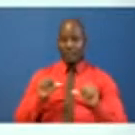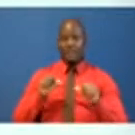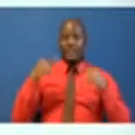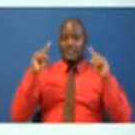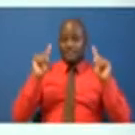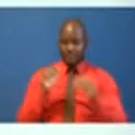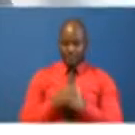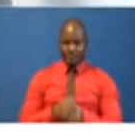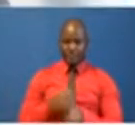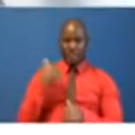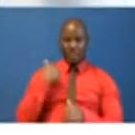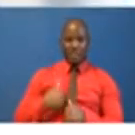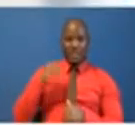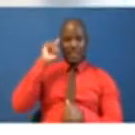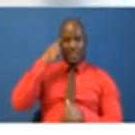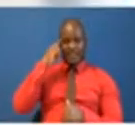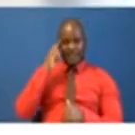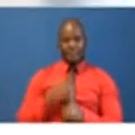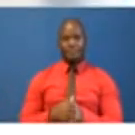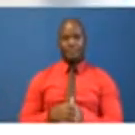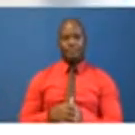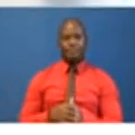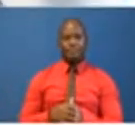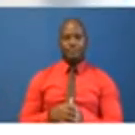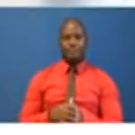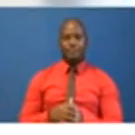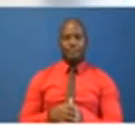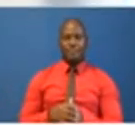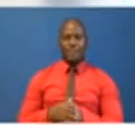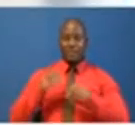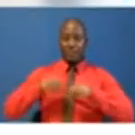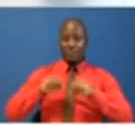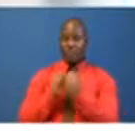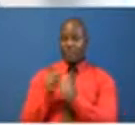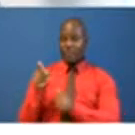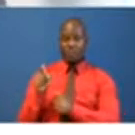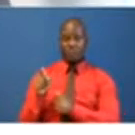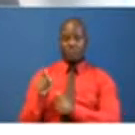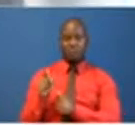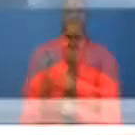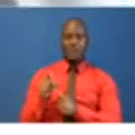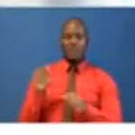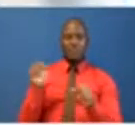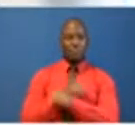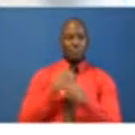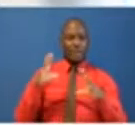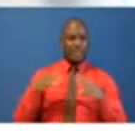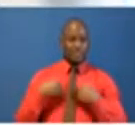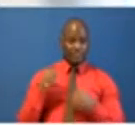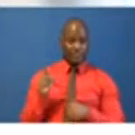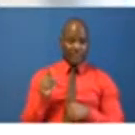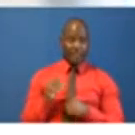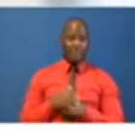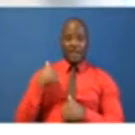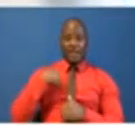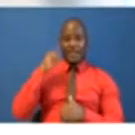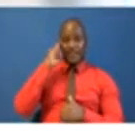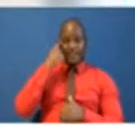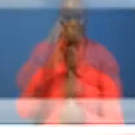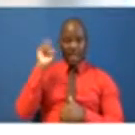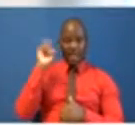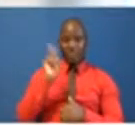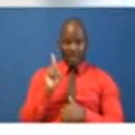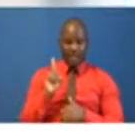formula i i think generally um i will not agree with w with with philip on this one uh i think um